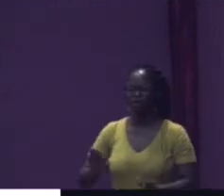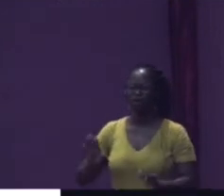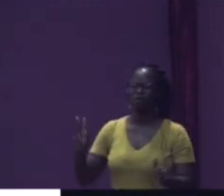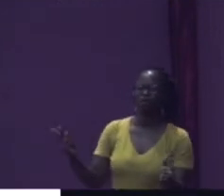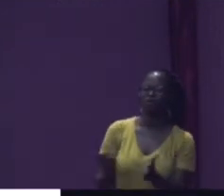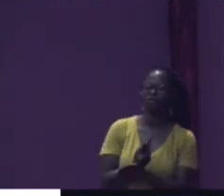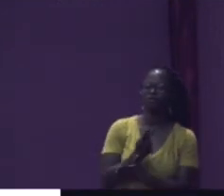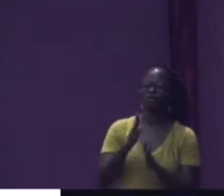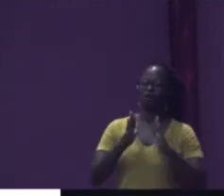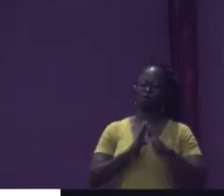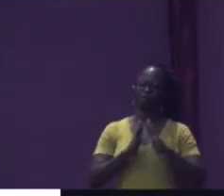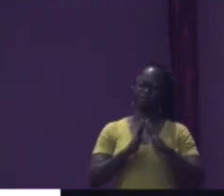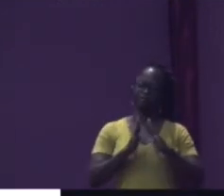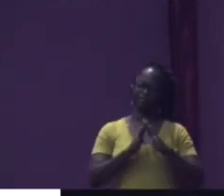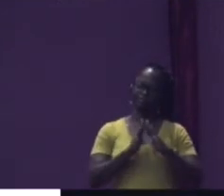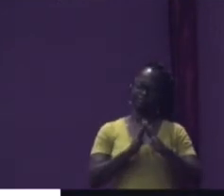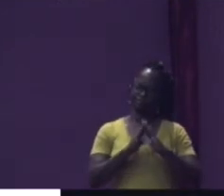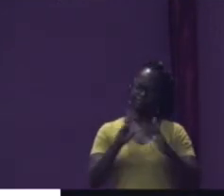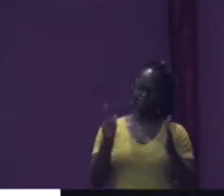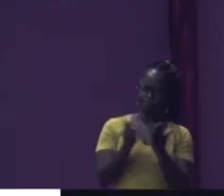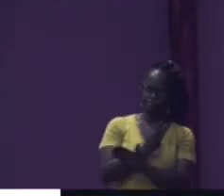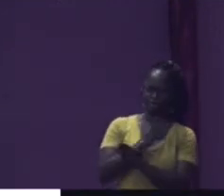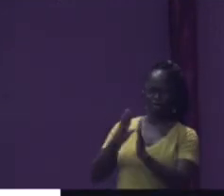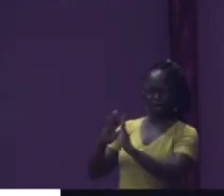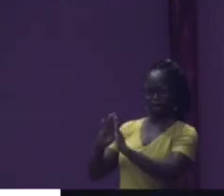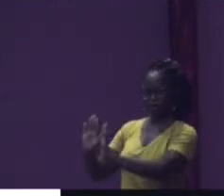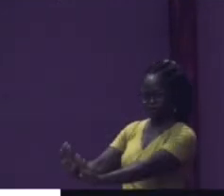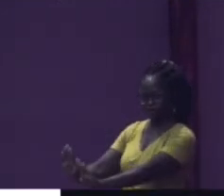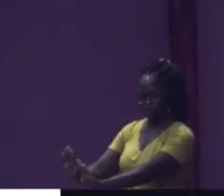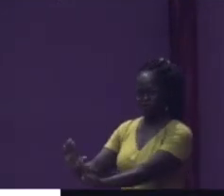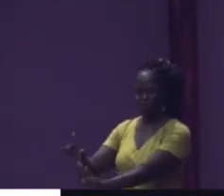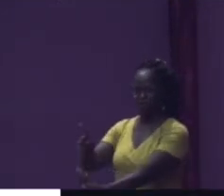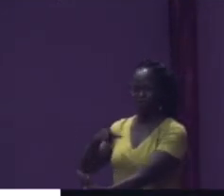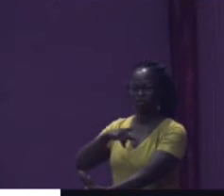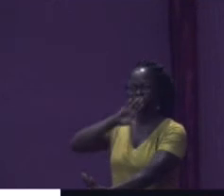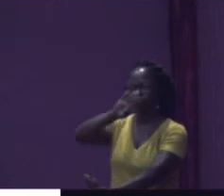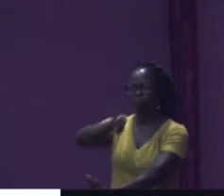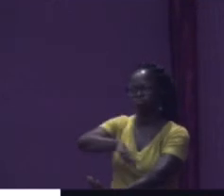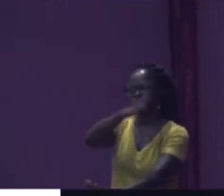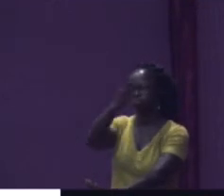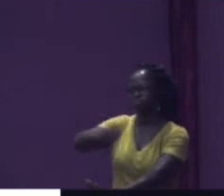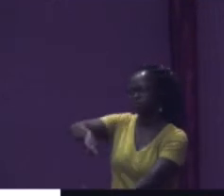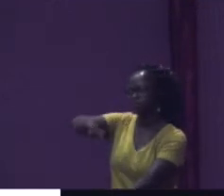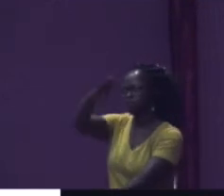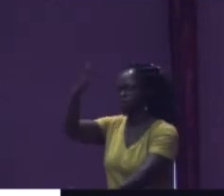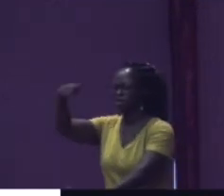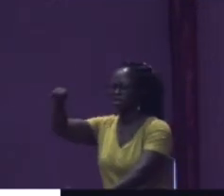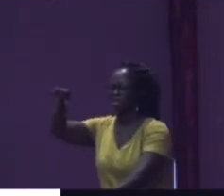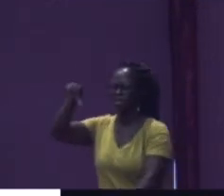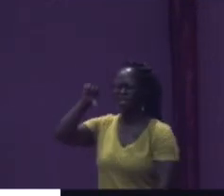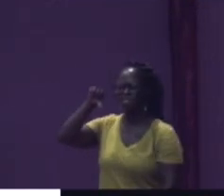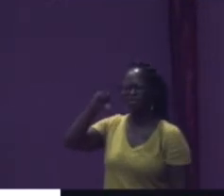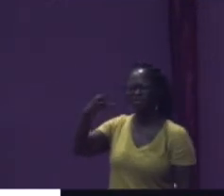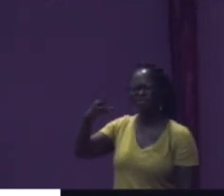In the village up in the highlands where I'd worked, it is still something like 93% are in the